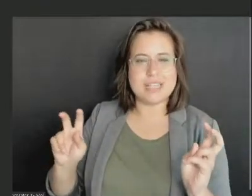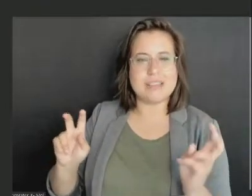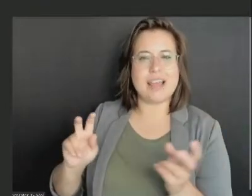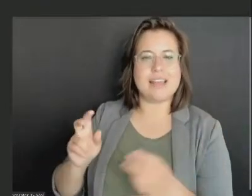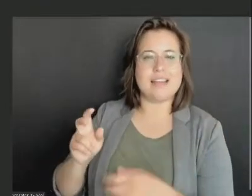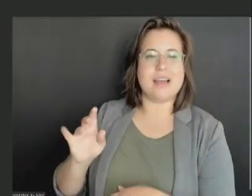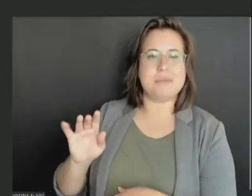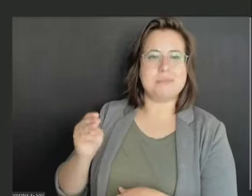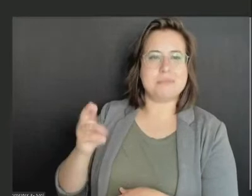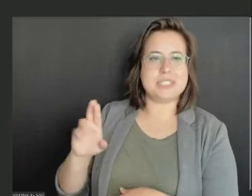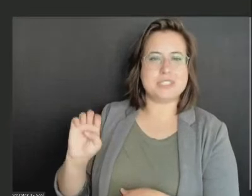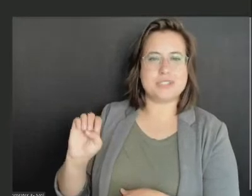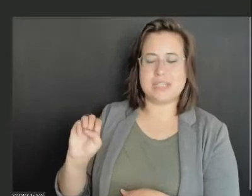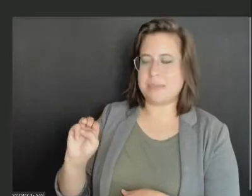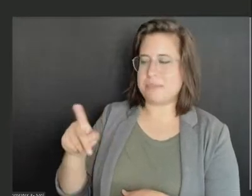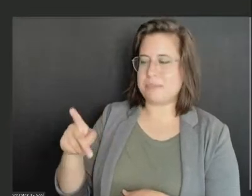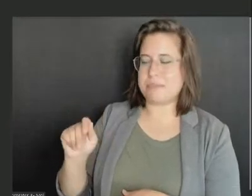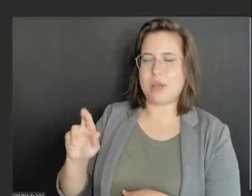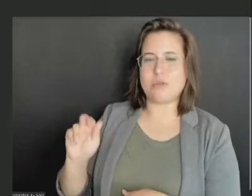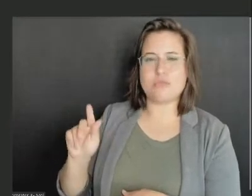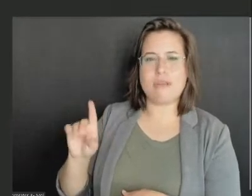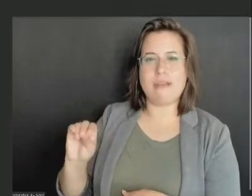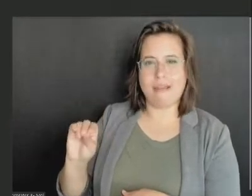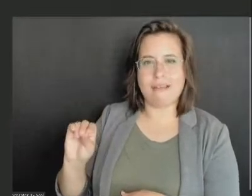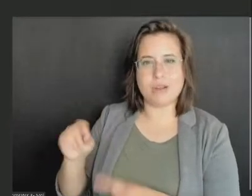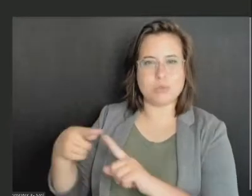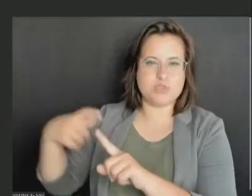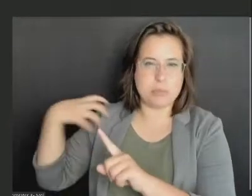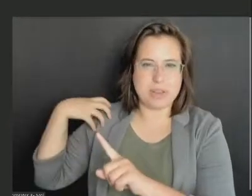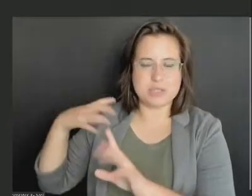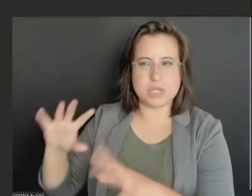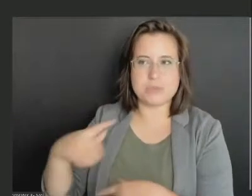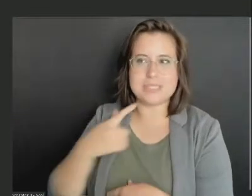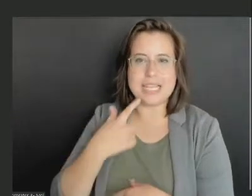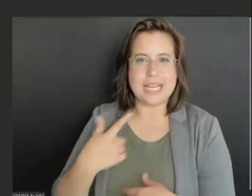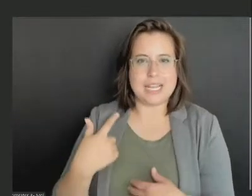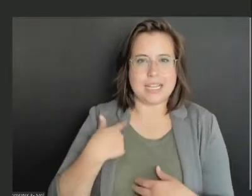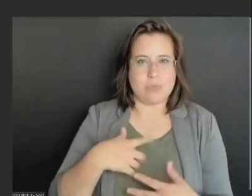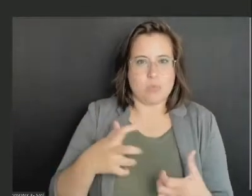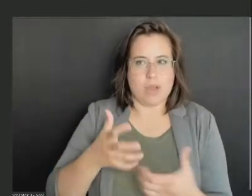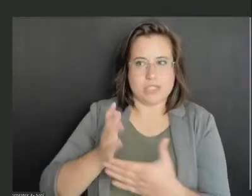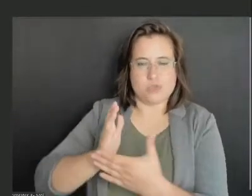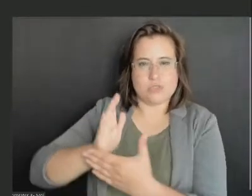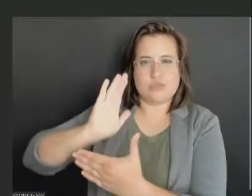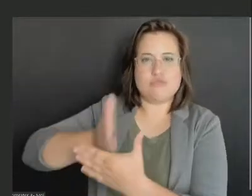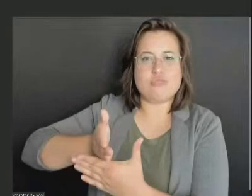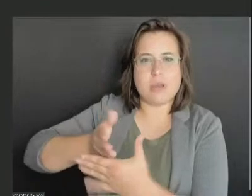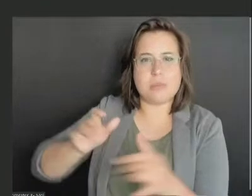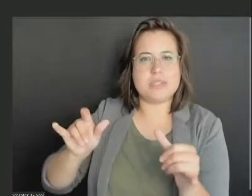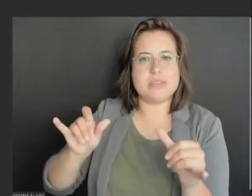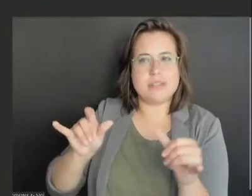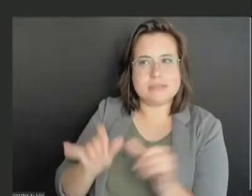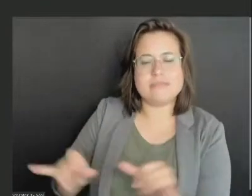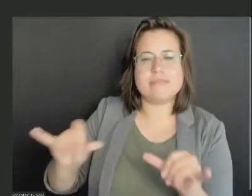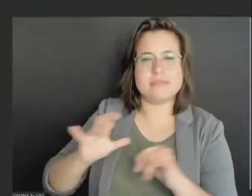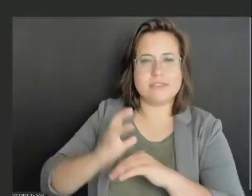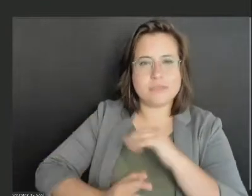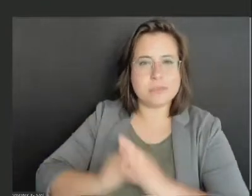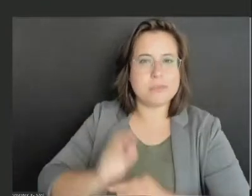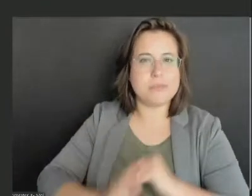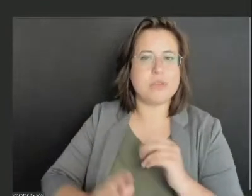Imparato picked up from Madam Chair, is that we want to disrupt the familiar pattern of who will be harmed first and who will be